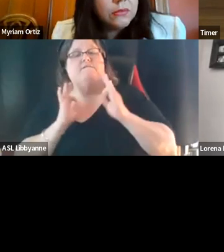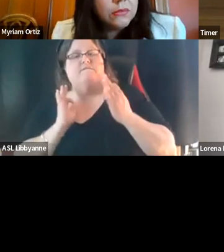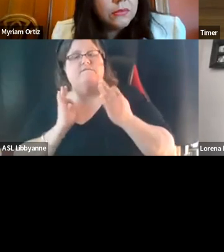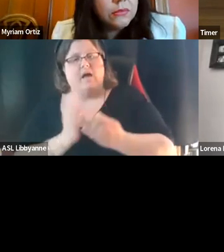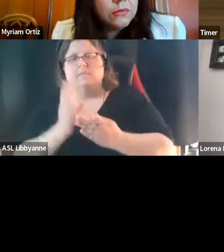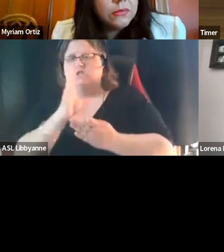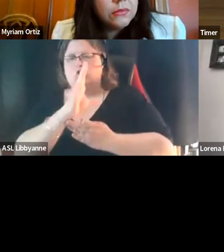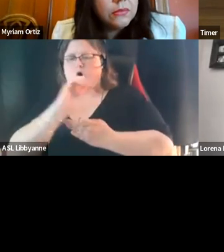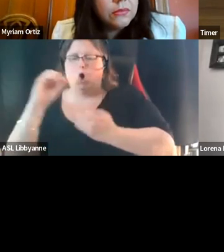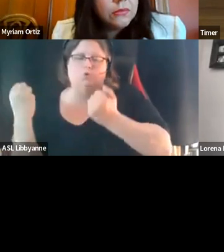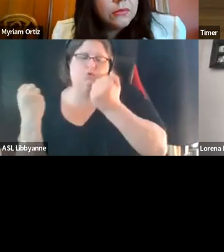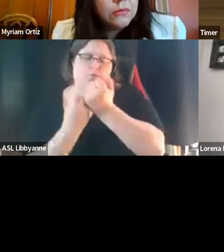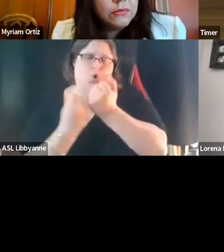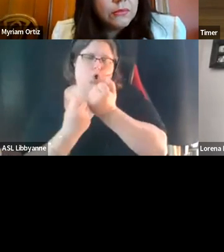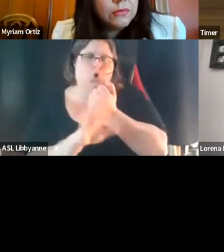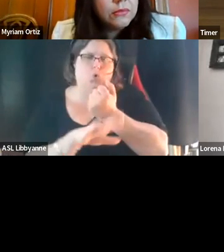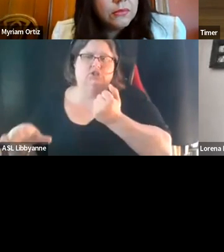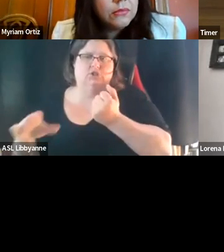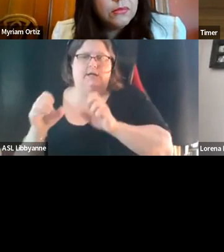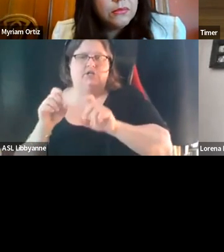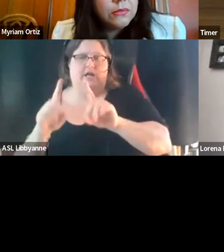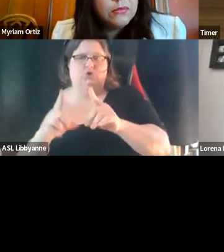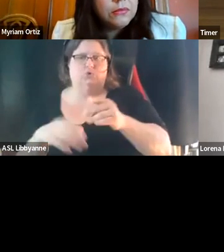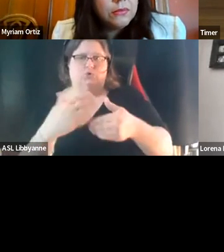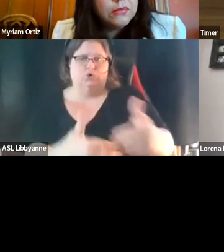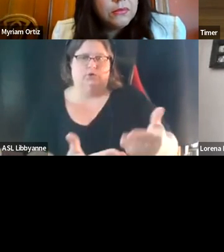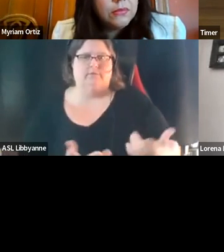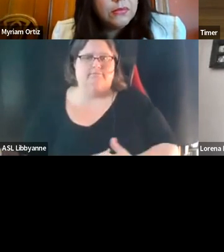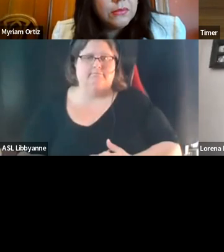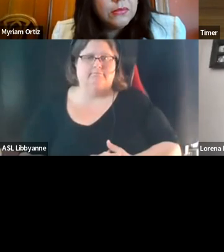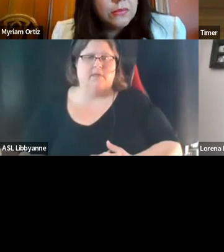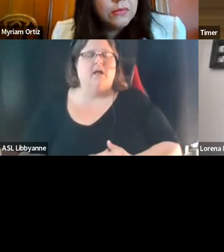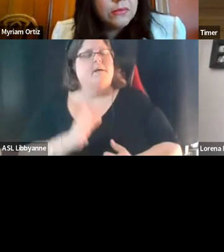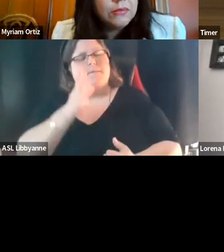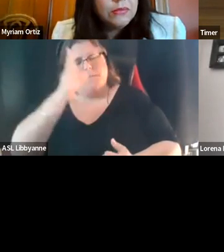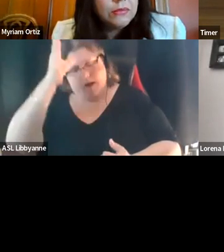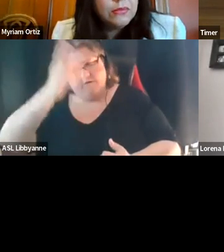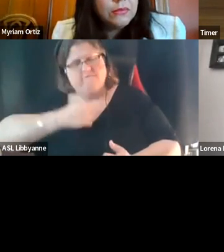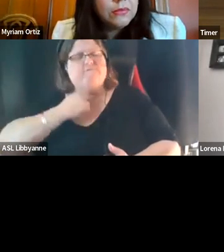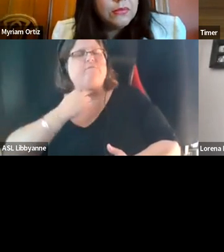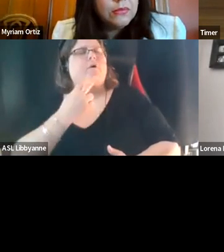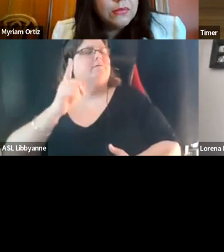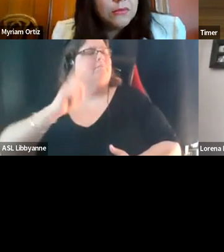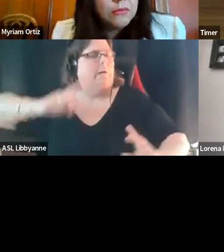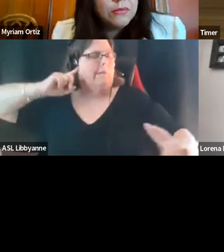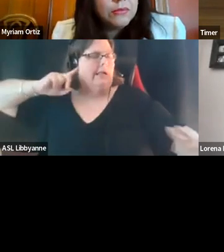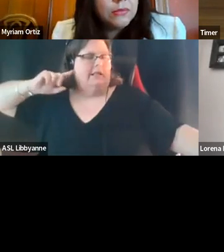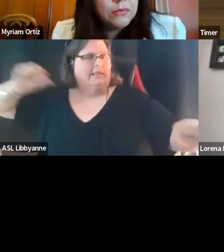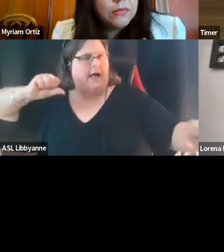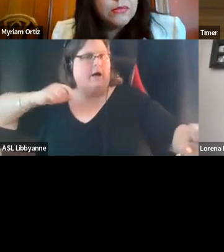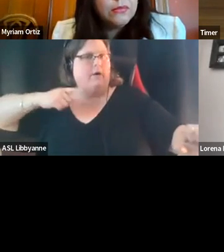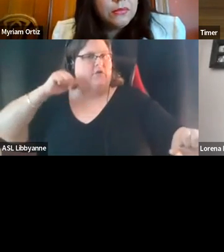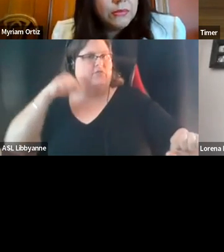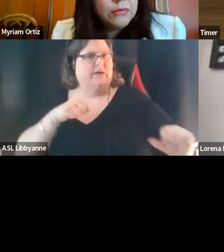of their child's educational journey, that their voices must be amplified in this